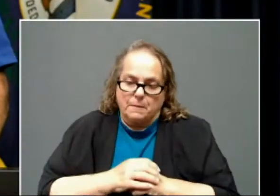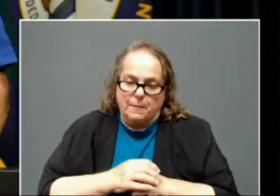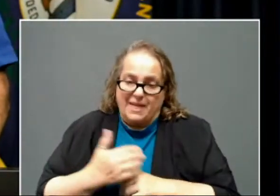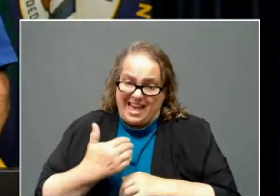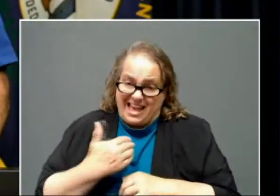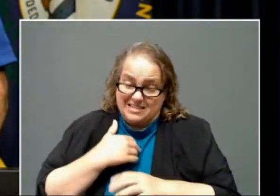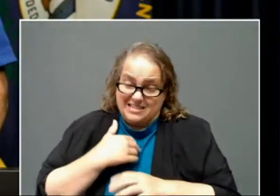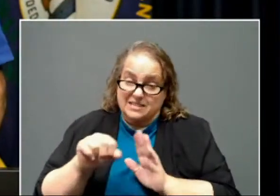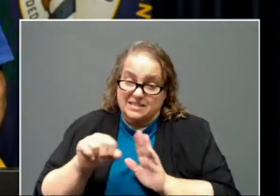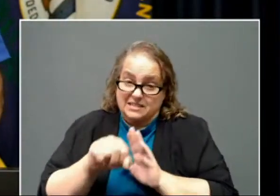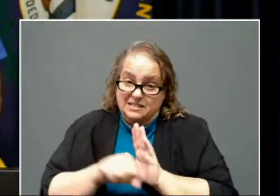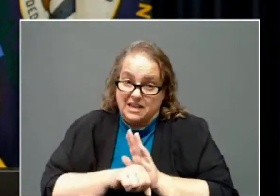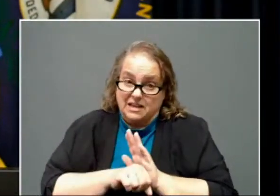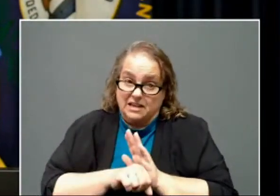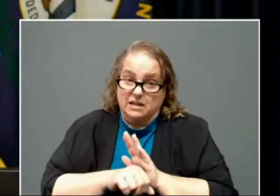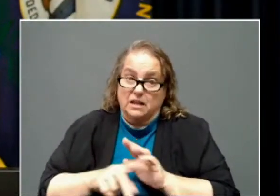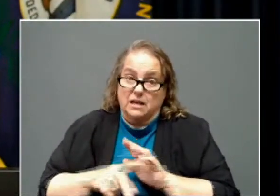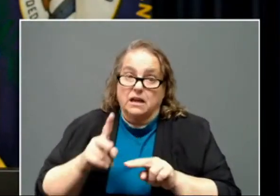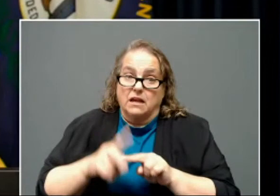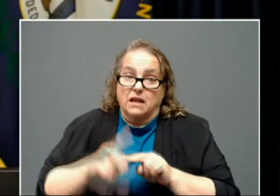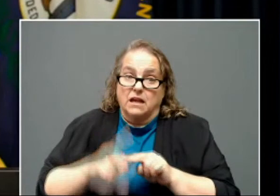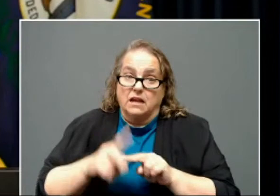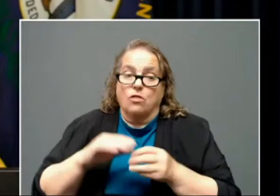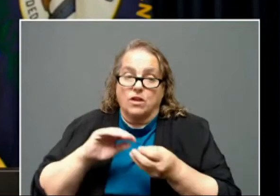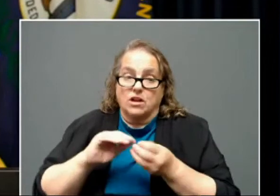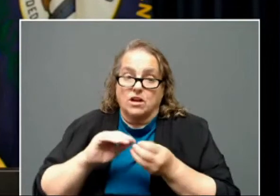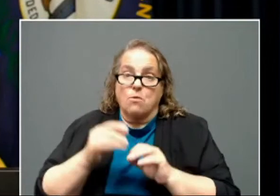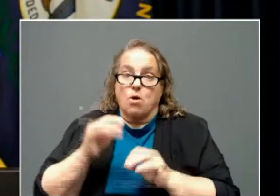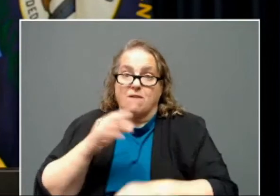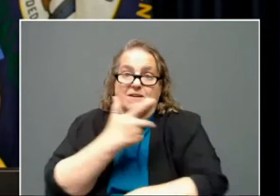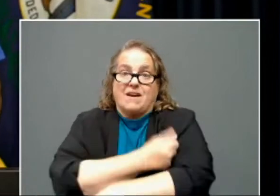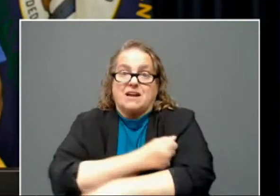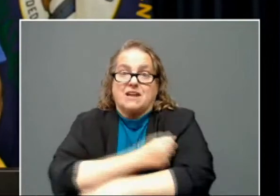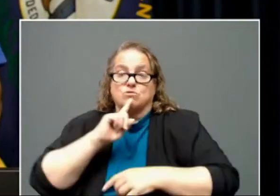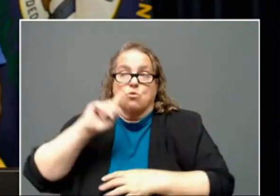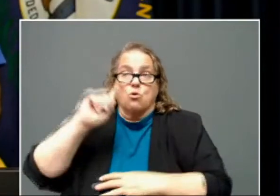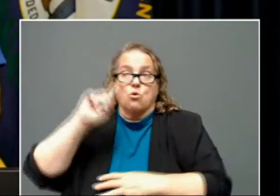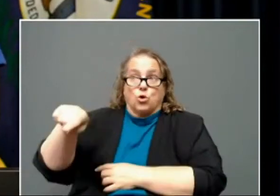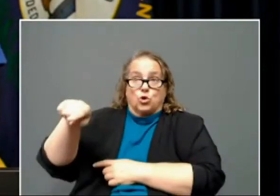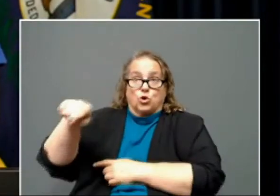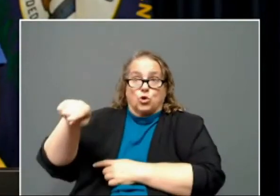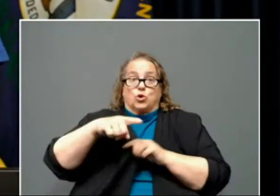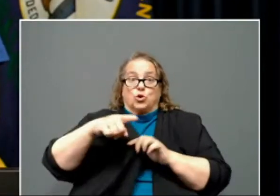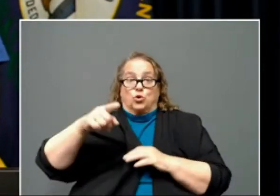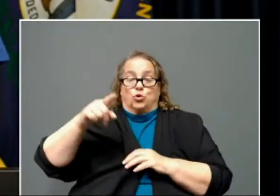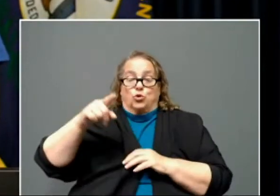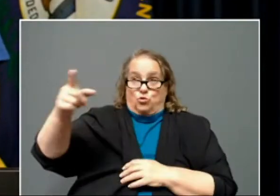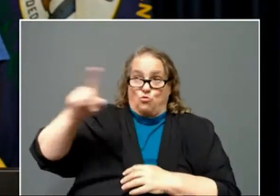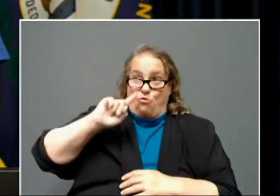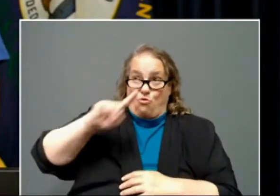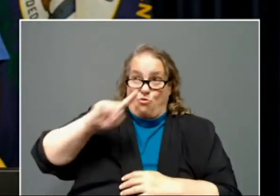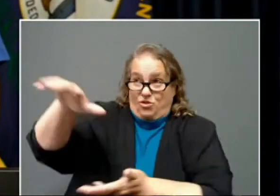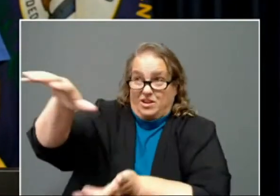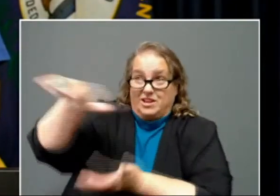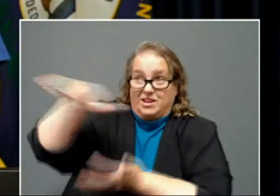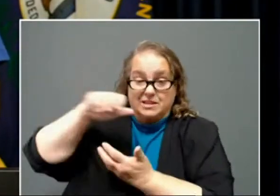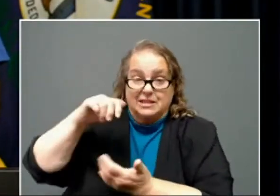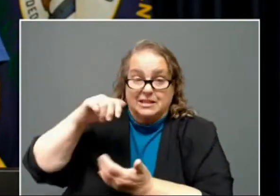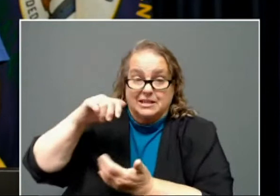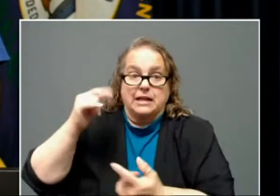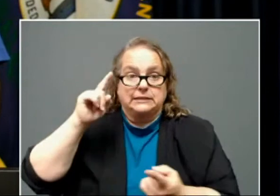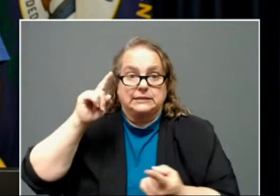back on the number of vaccine orders it is put in based on the fact that fewer people are getting